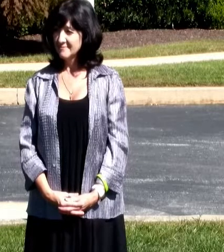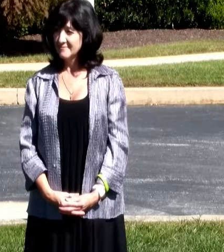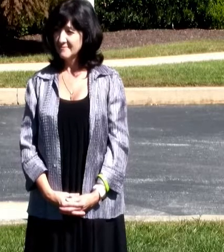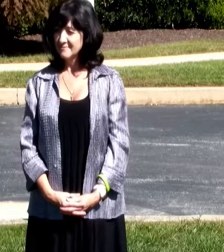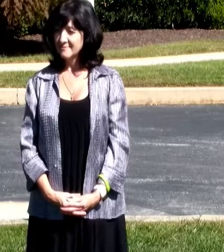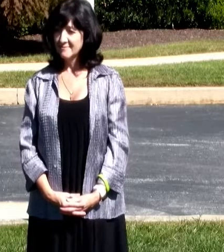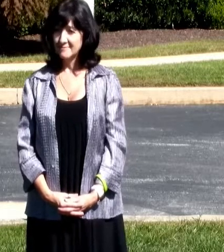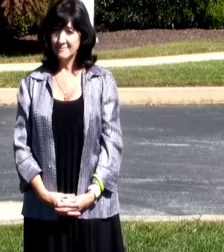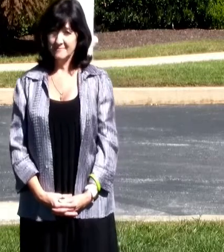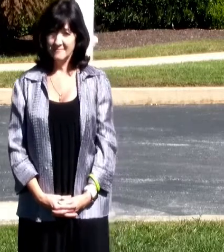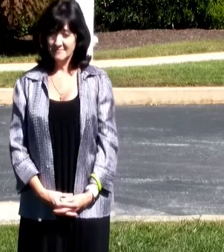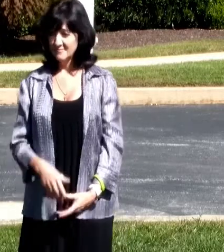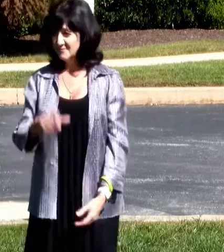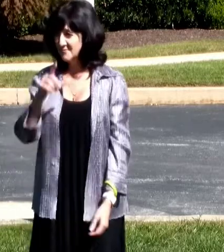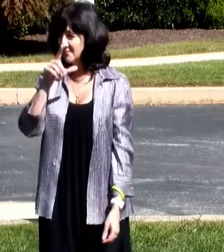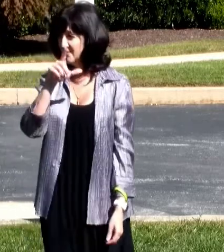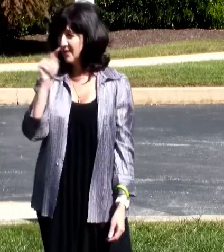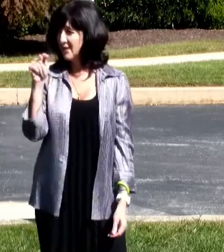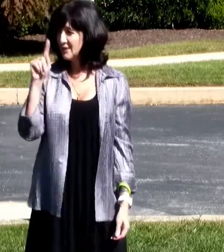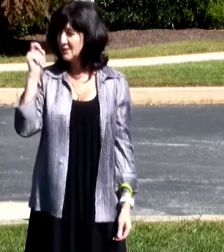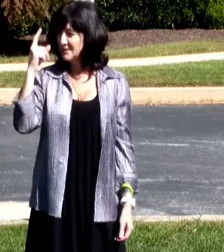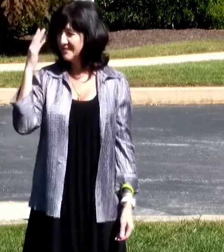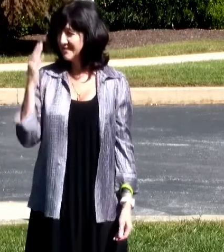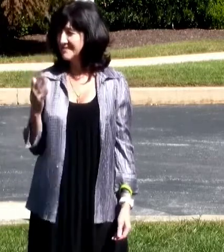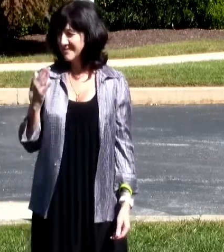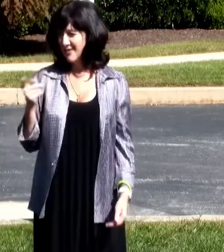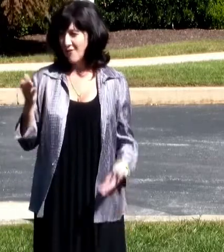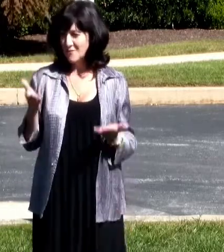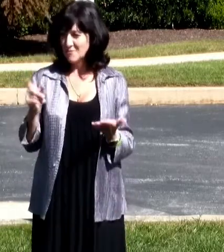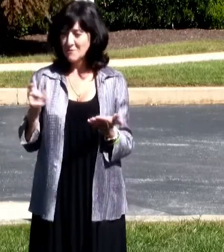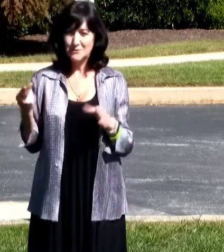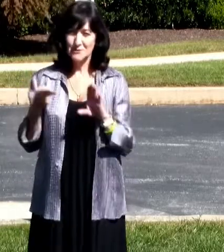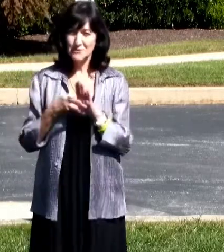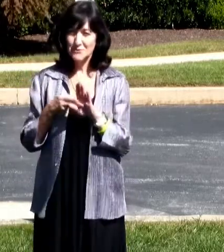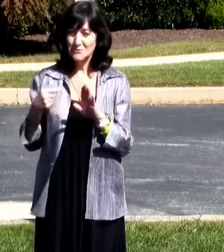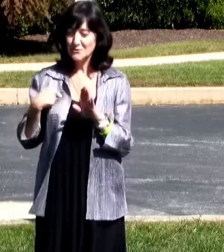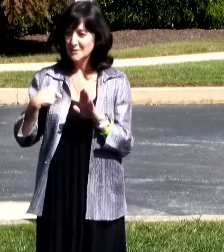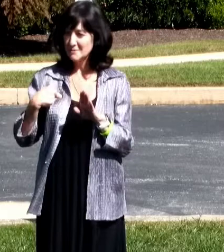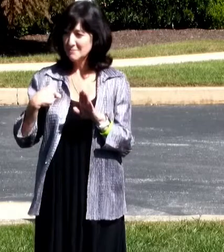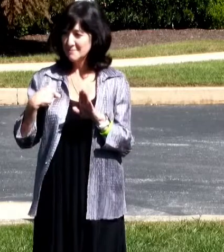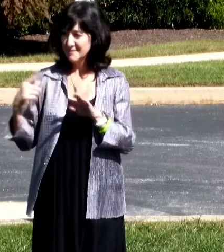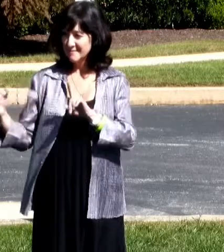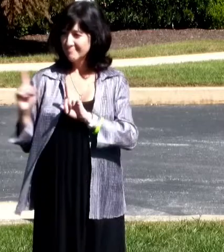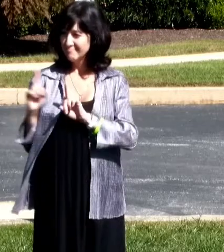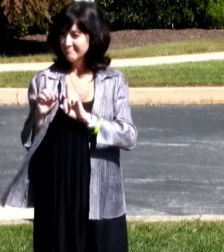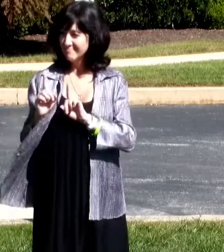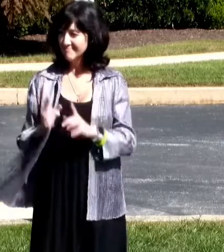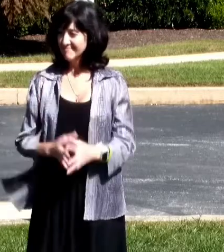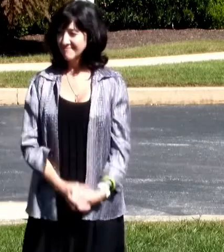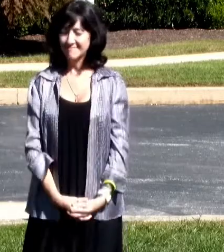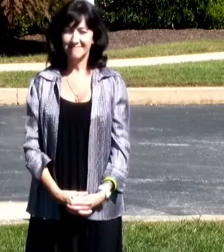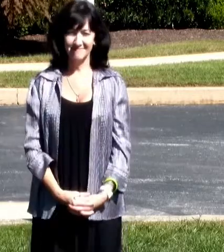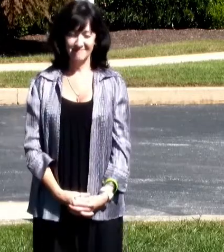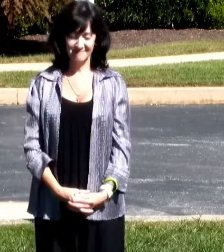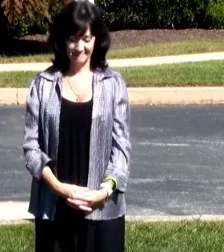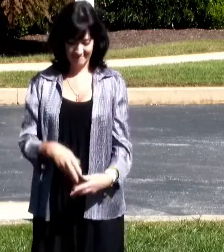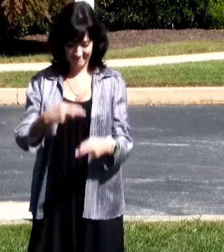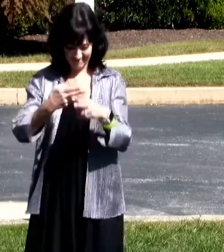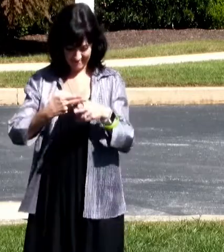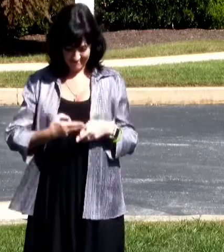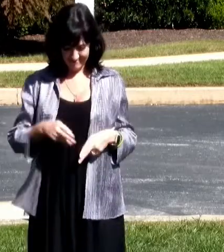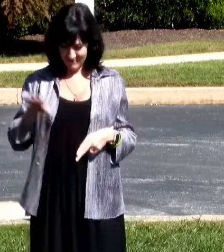Madam Lieutenant Governor, you should probably join us up front. Yeah, it looks like you're on this agenda appropriately